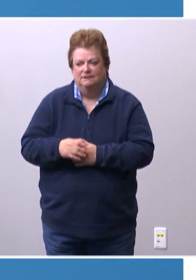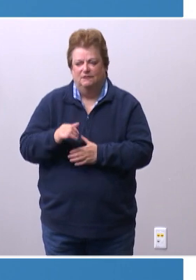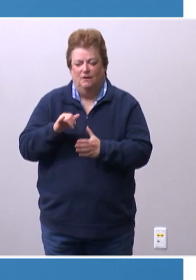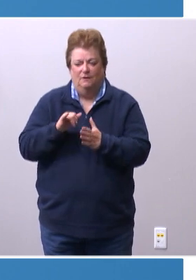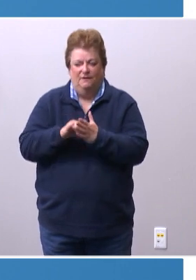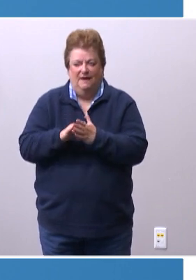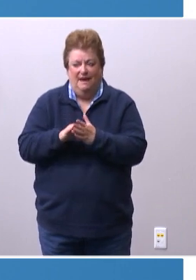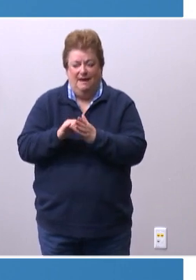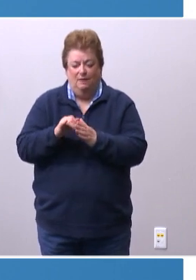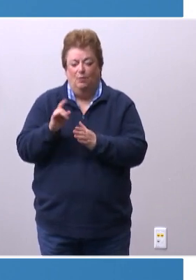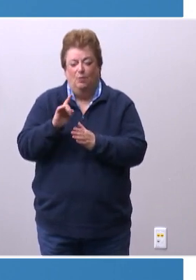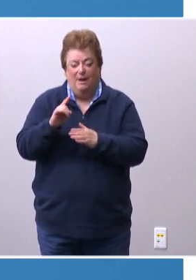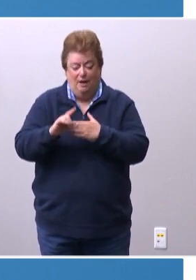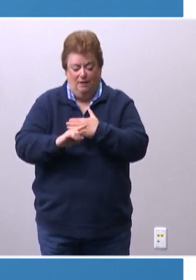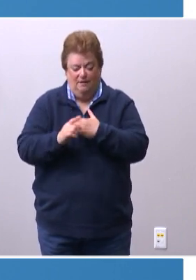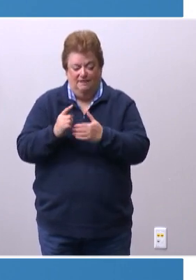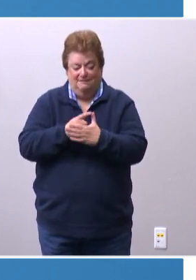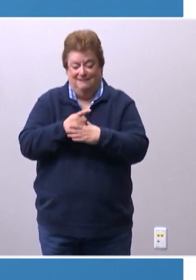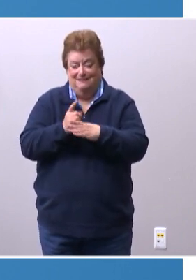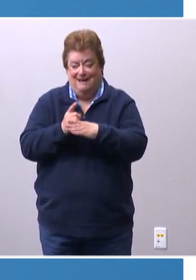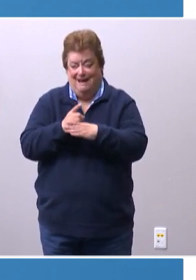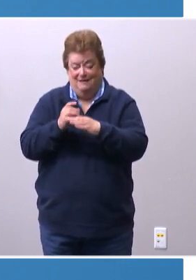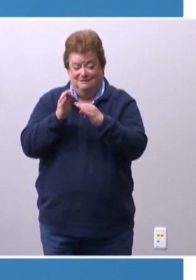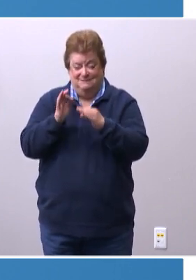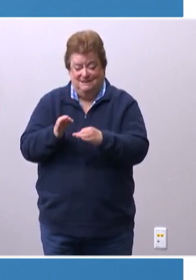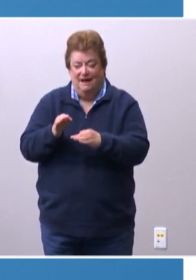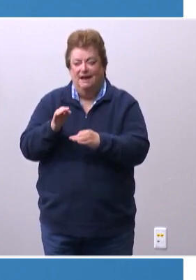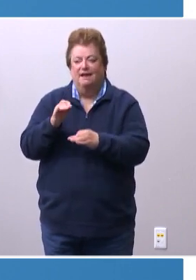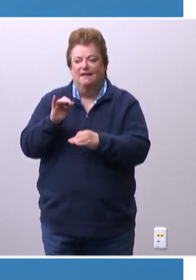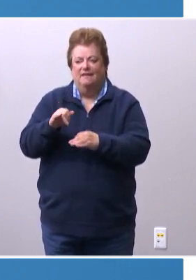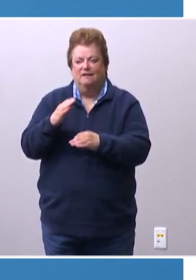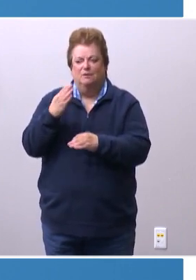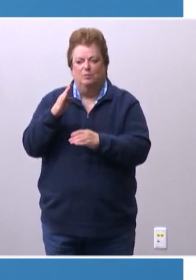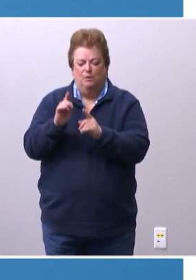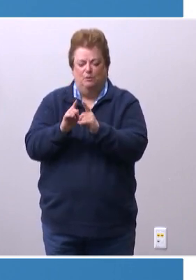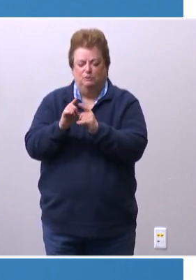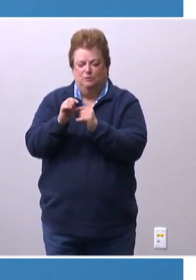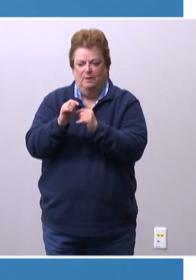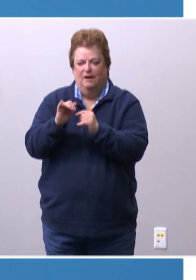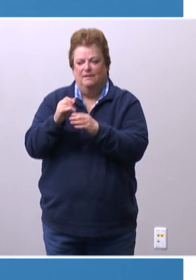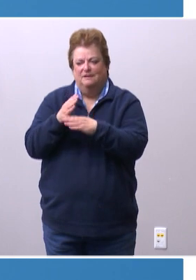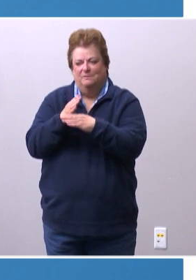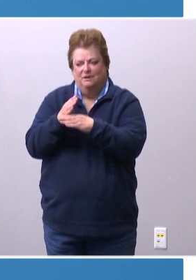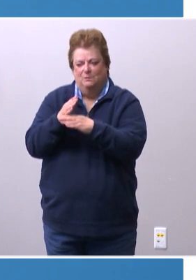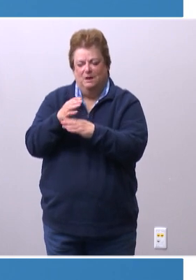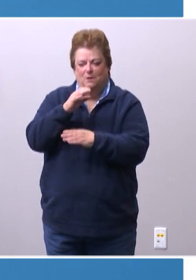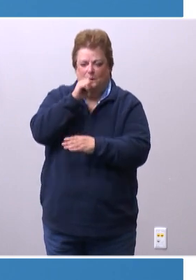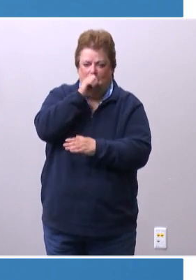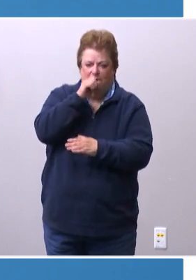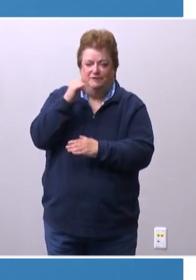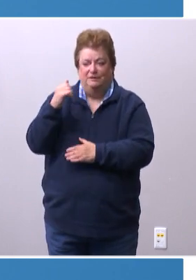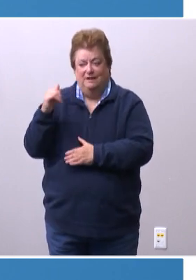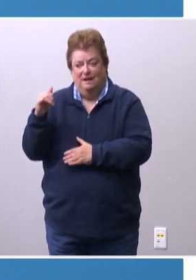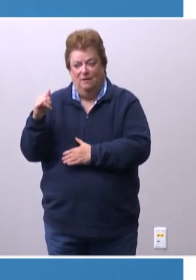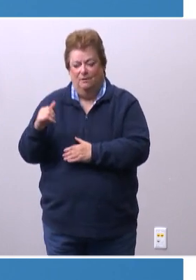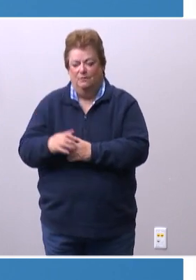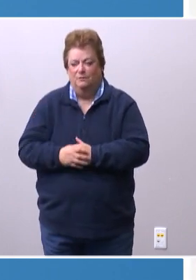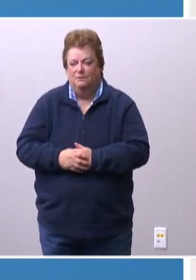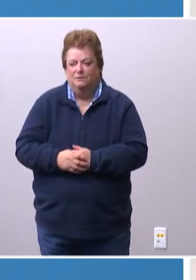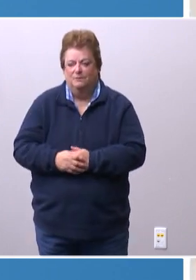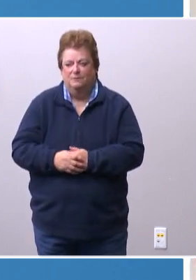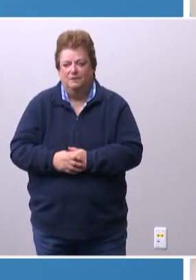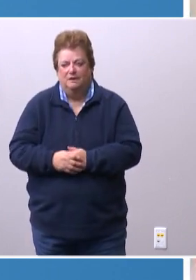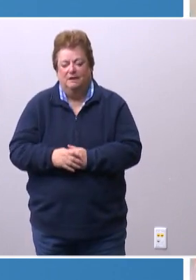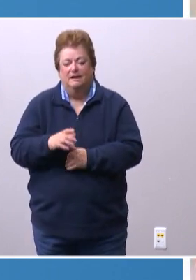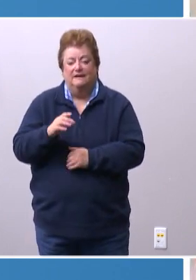is shown by the blue square outlined in red, which remains on the border of orange and yellow. The data